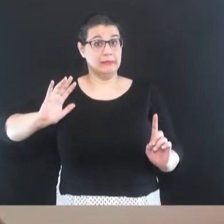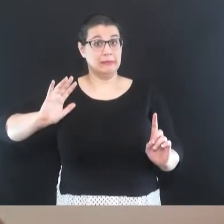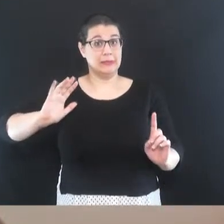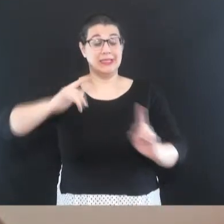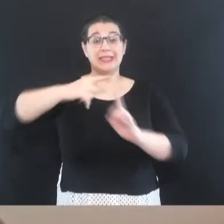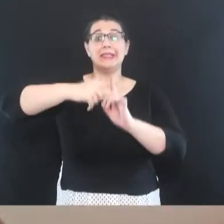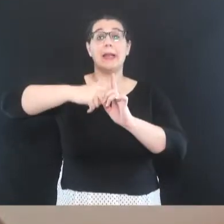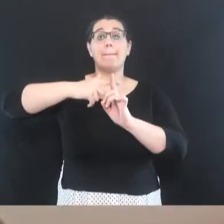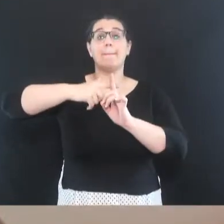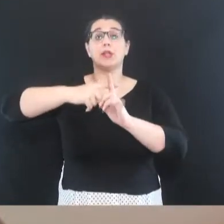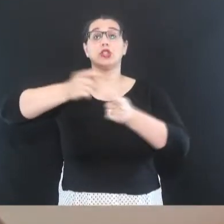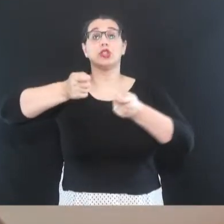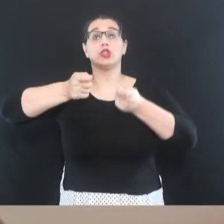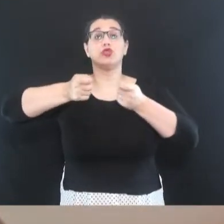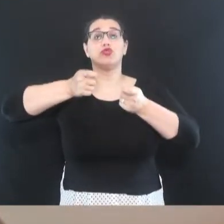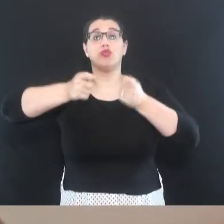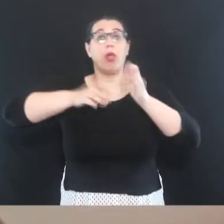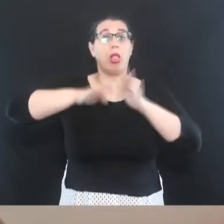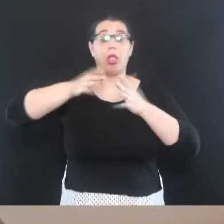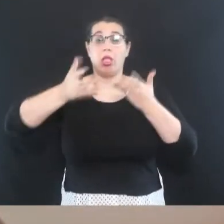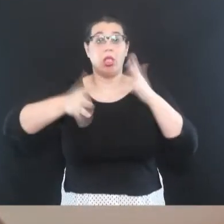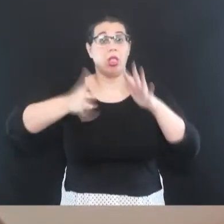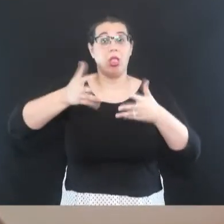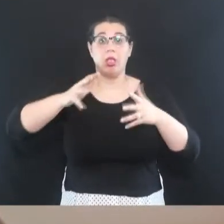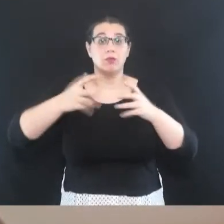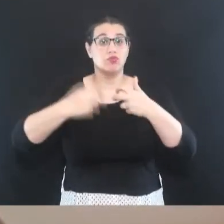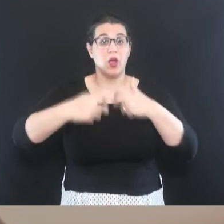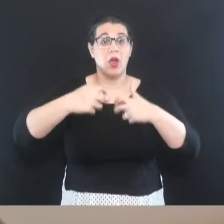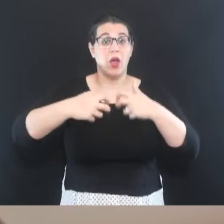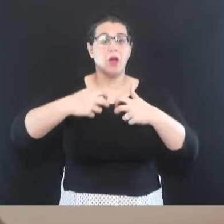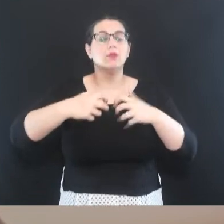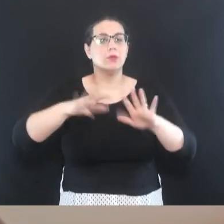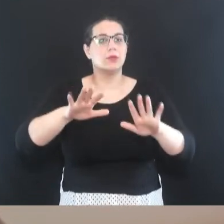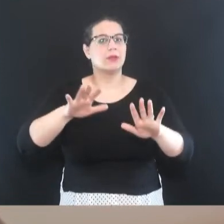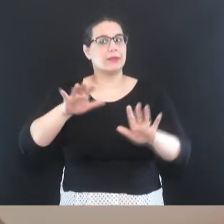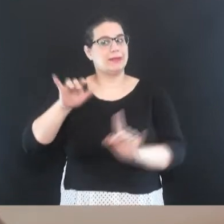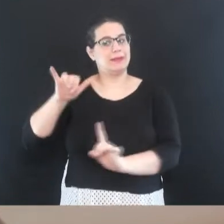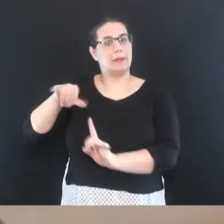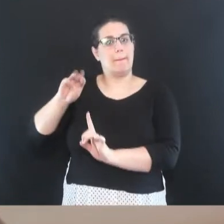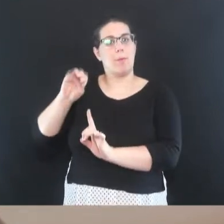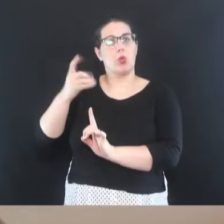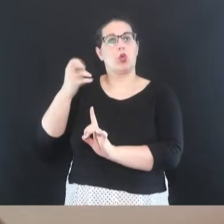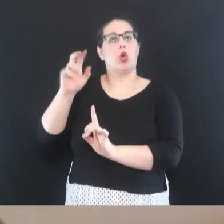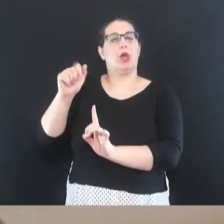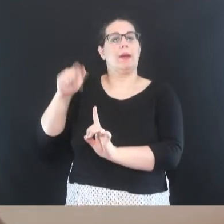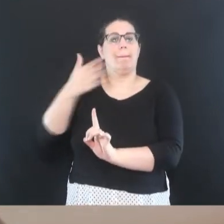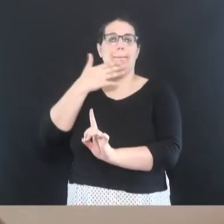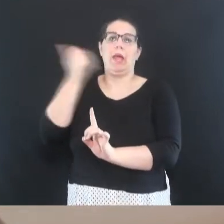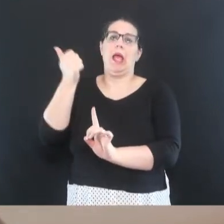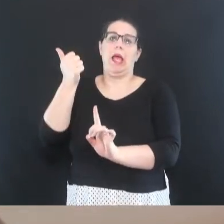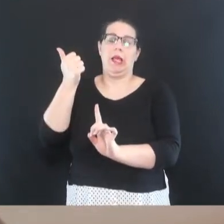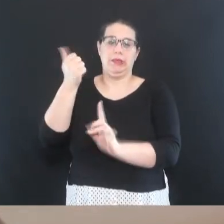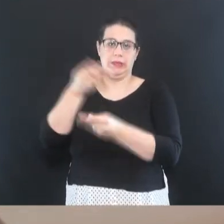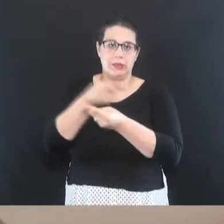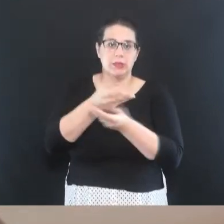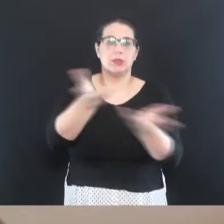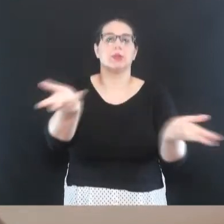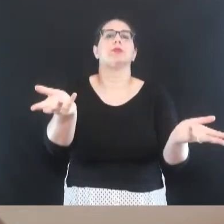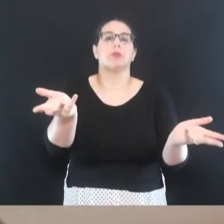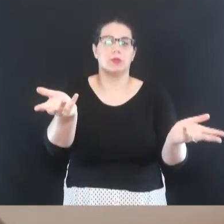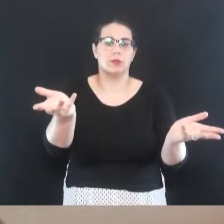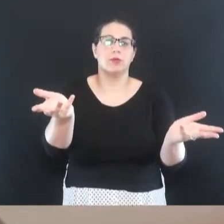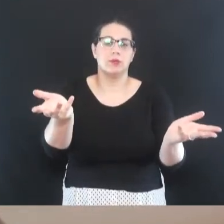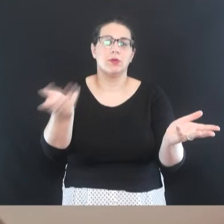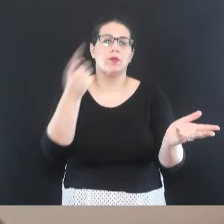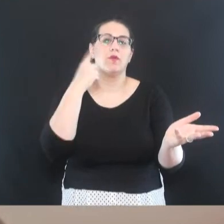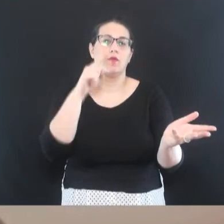control issues that we had to manage, that was the best option that we had particularly